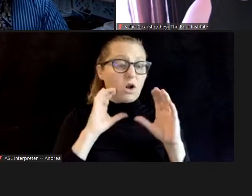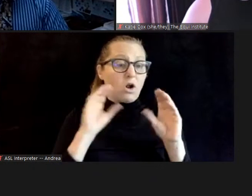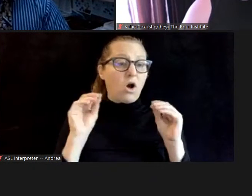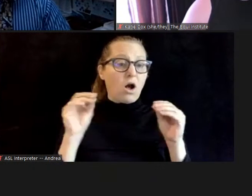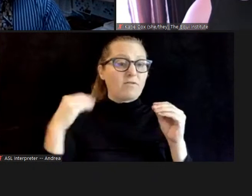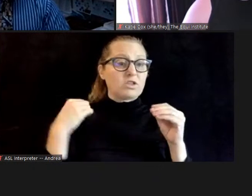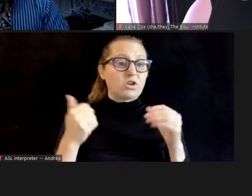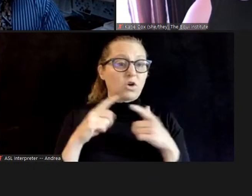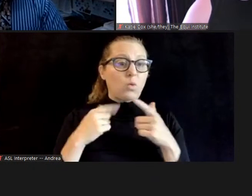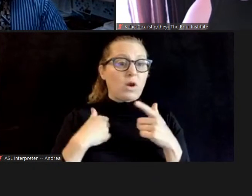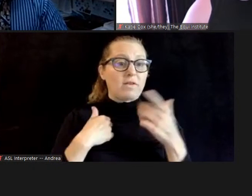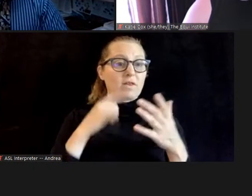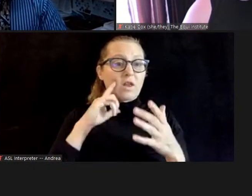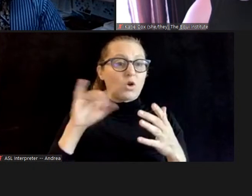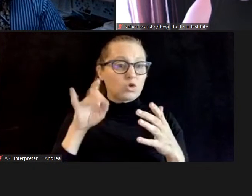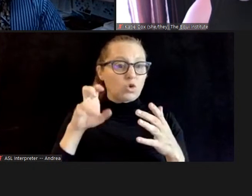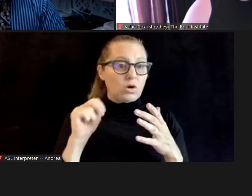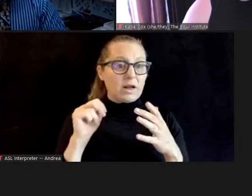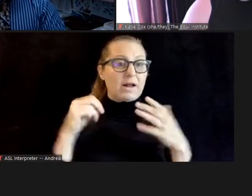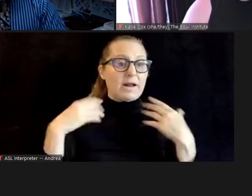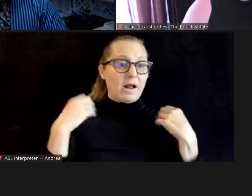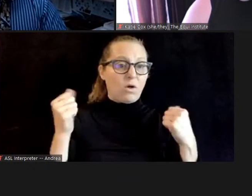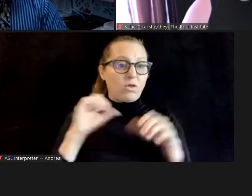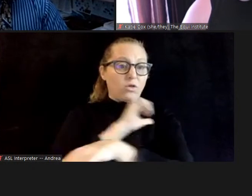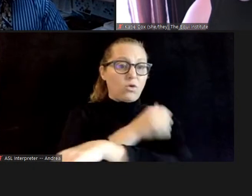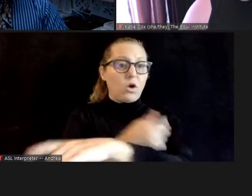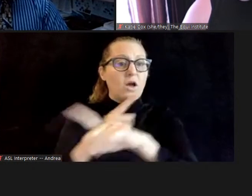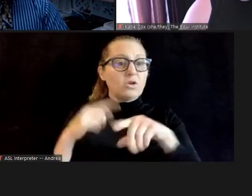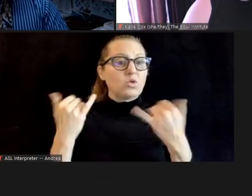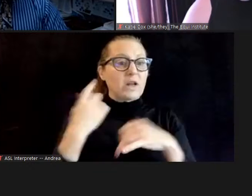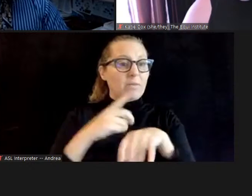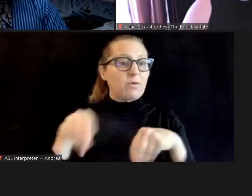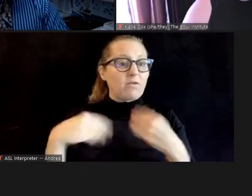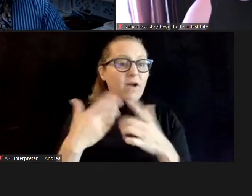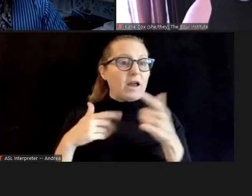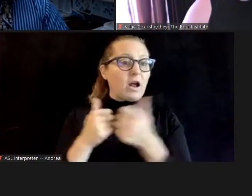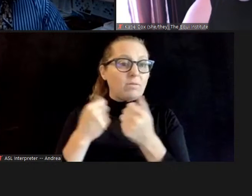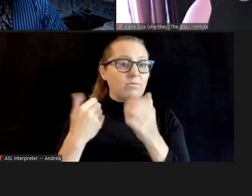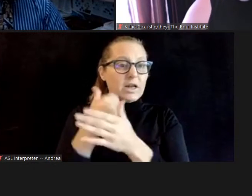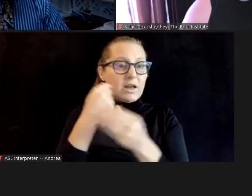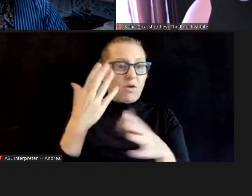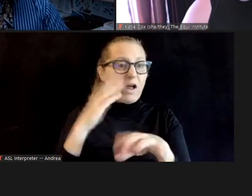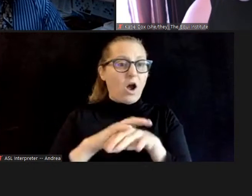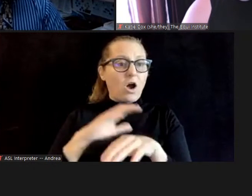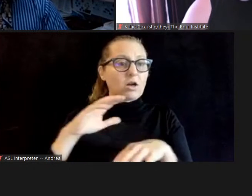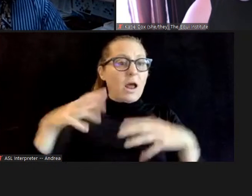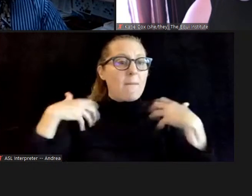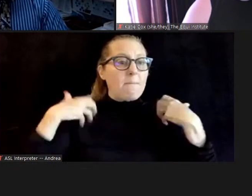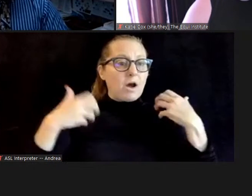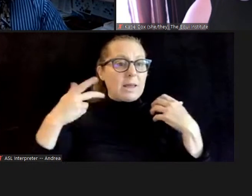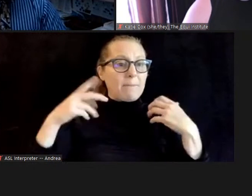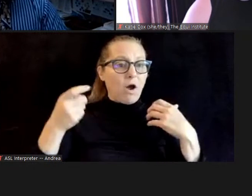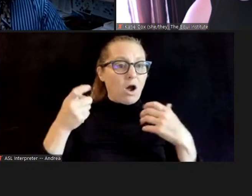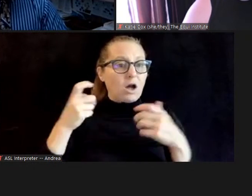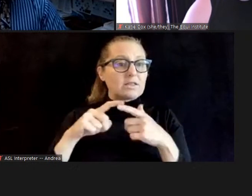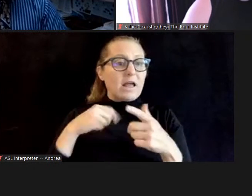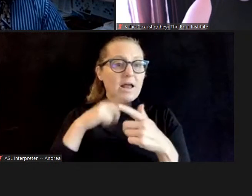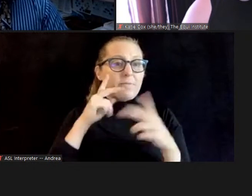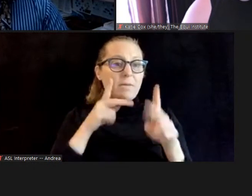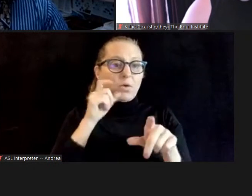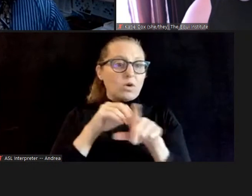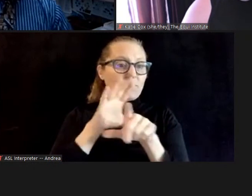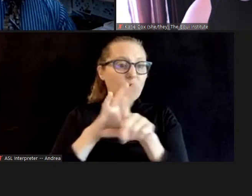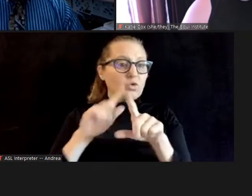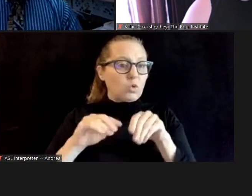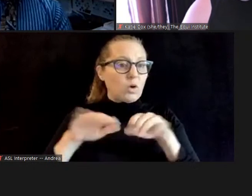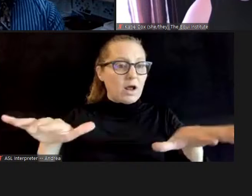are providing an update on monkeypox HMPXV here in Oregon and the state's response to this outbreak. And joining us today is